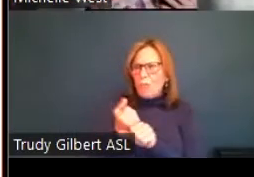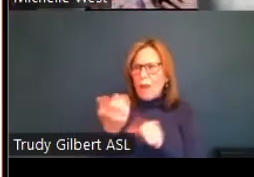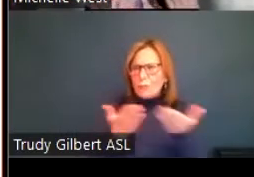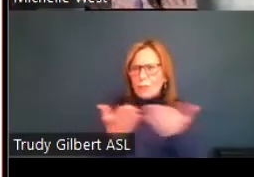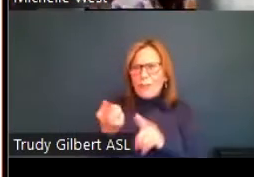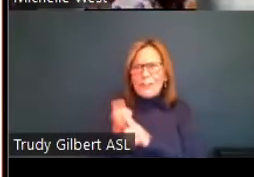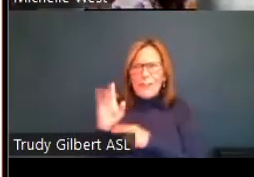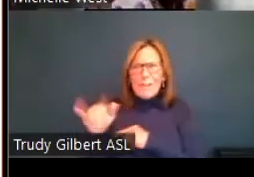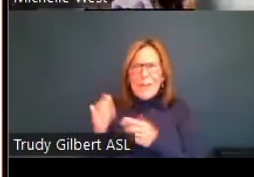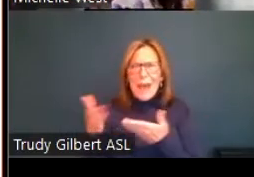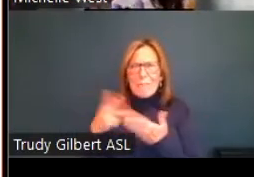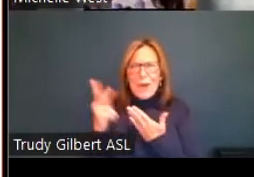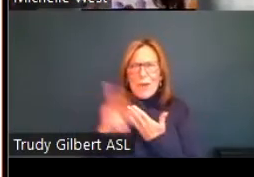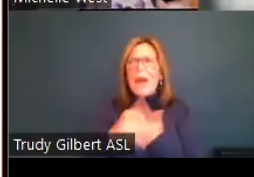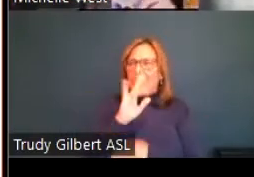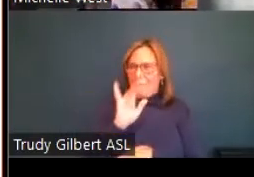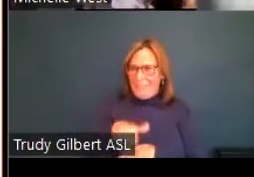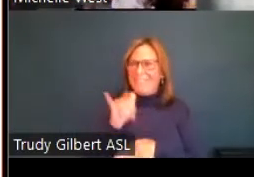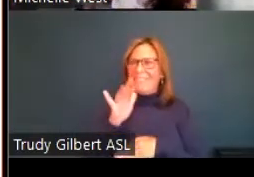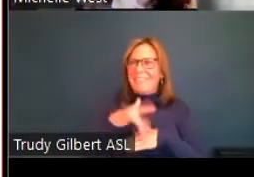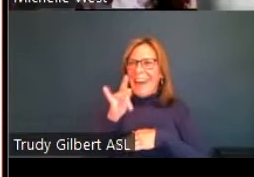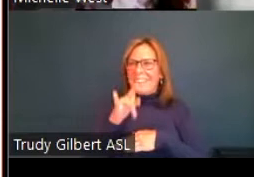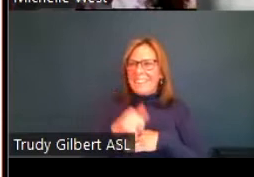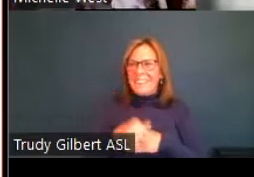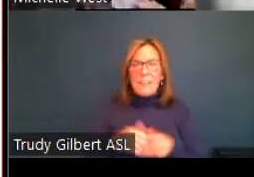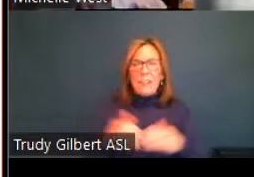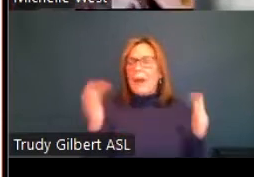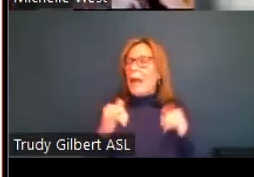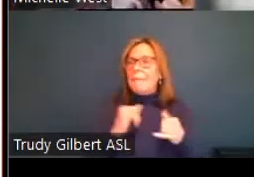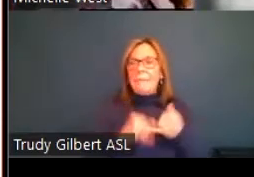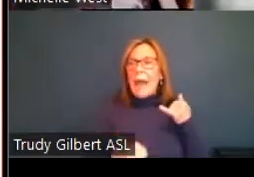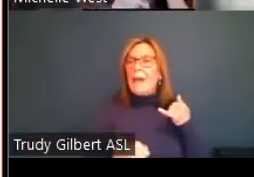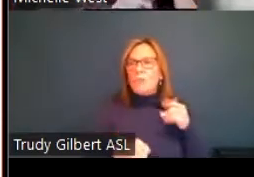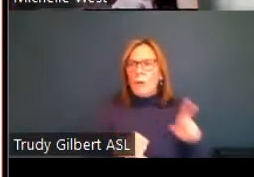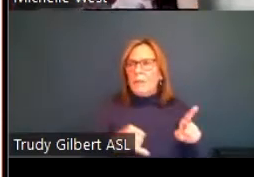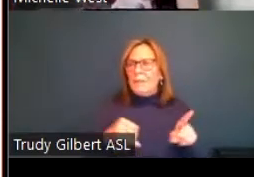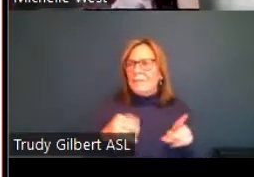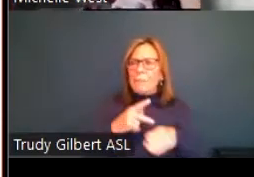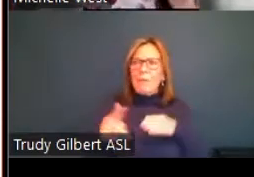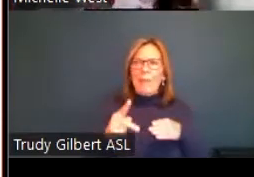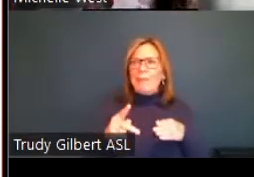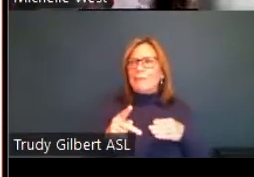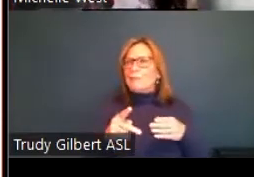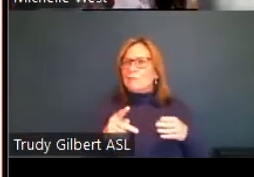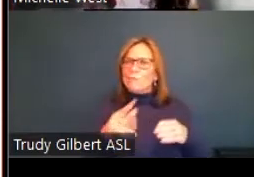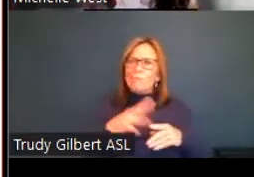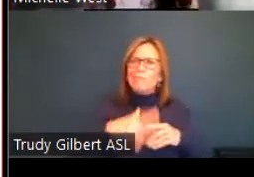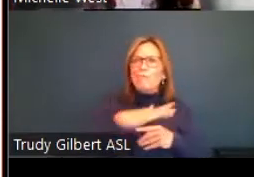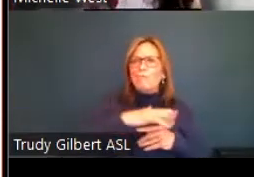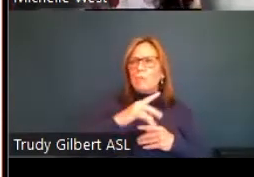then that's a touch. And then the last one is it's a professional setting with a lady talking to a